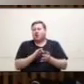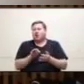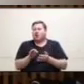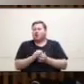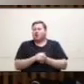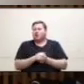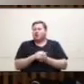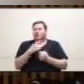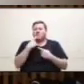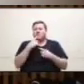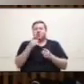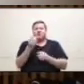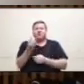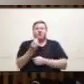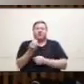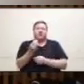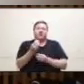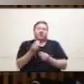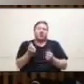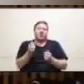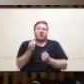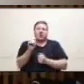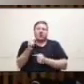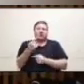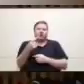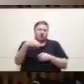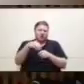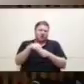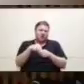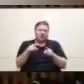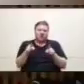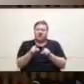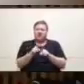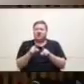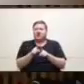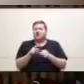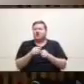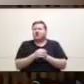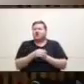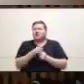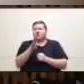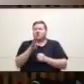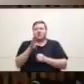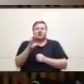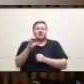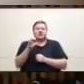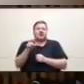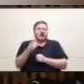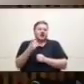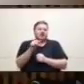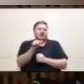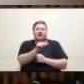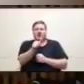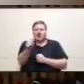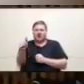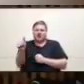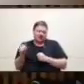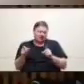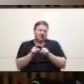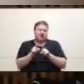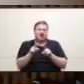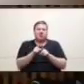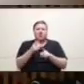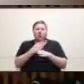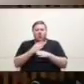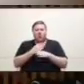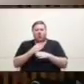mention a few, AG is also part of them, and BCX and others. And we are working